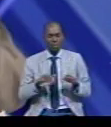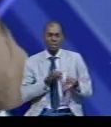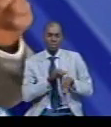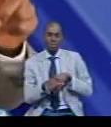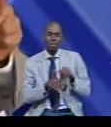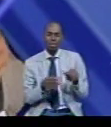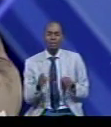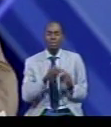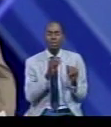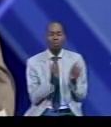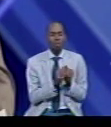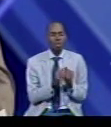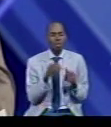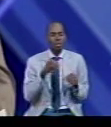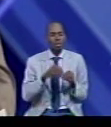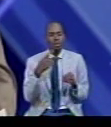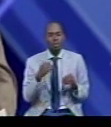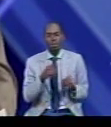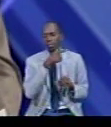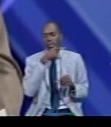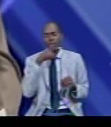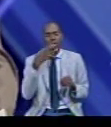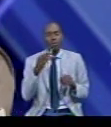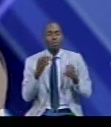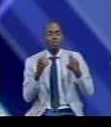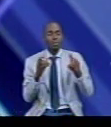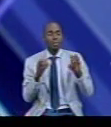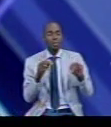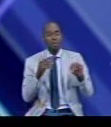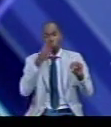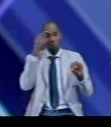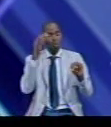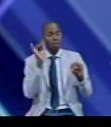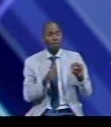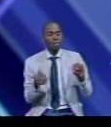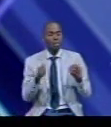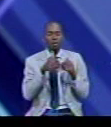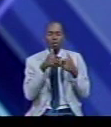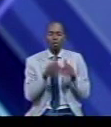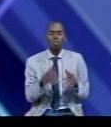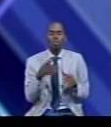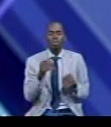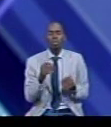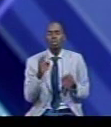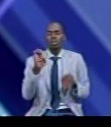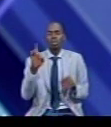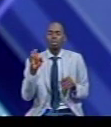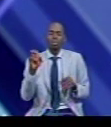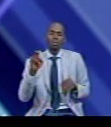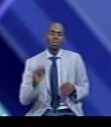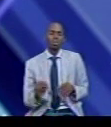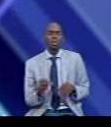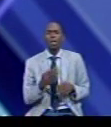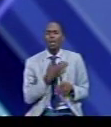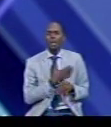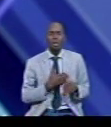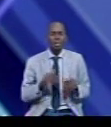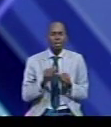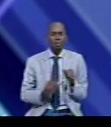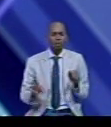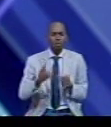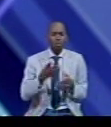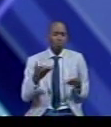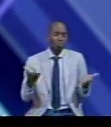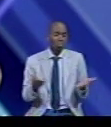of that, they lost the garden. Therefore, everyone that is here, that is hearing this, that have heard the word of God